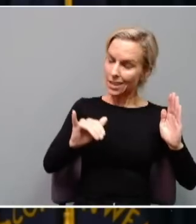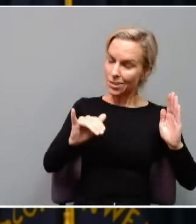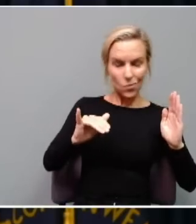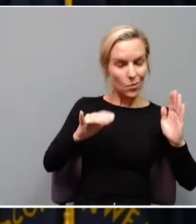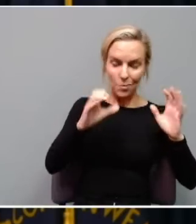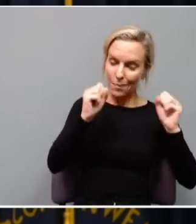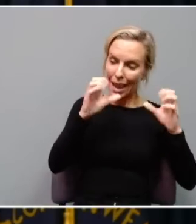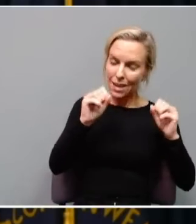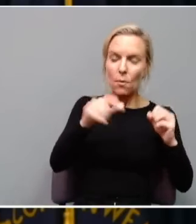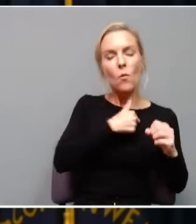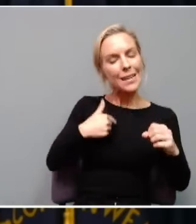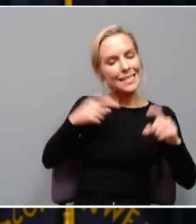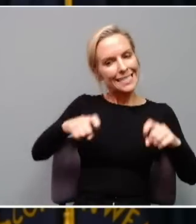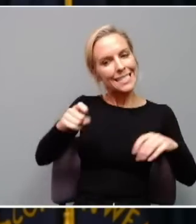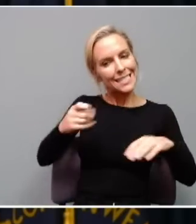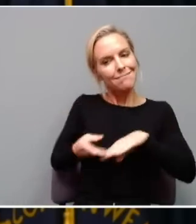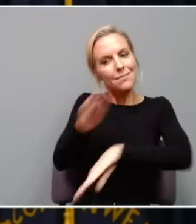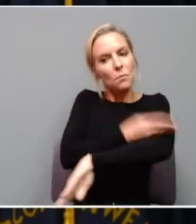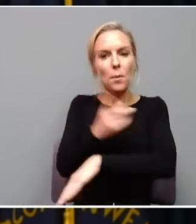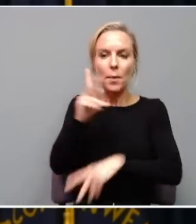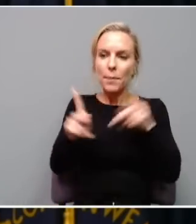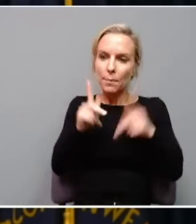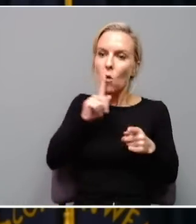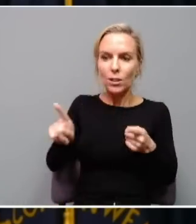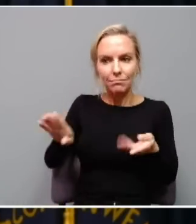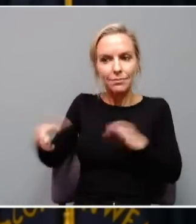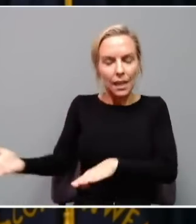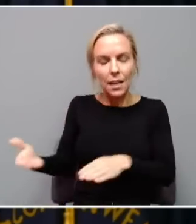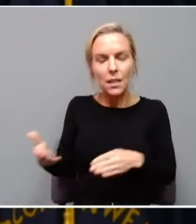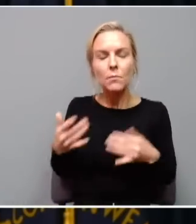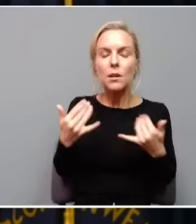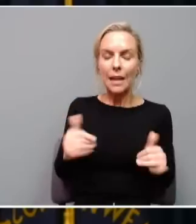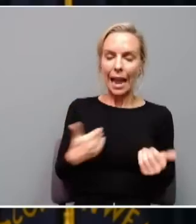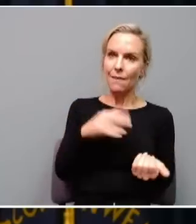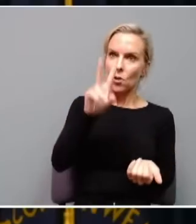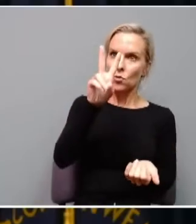because people are dying. But now having vaccinated